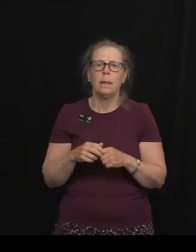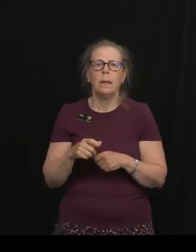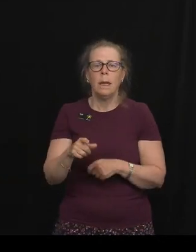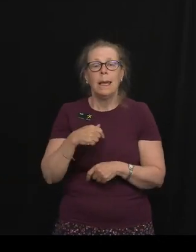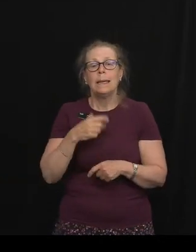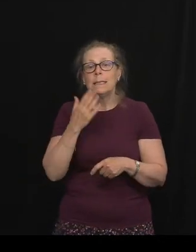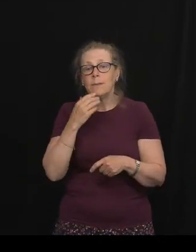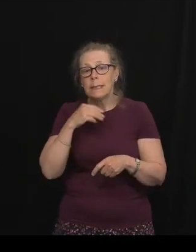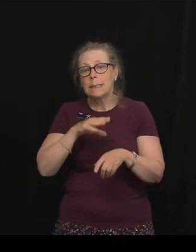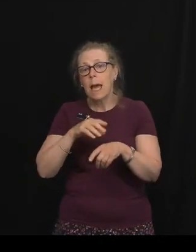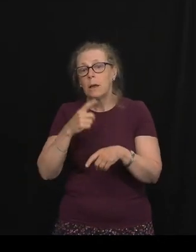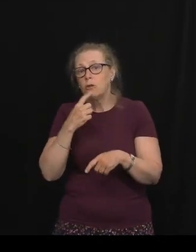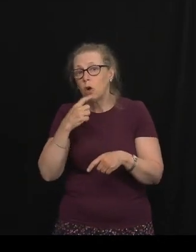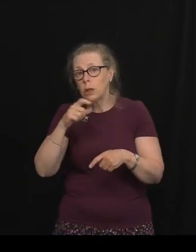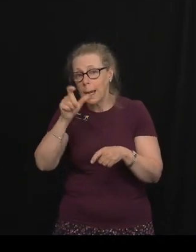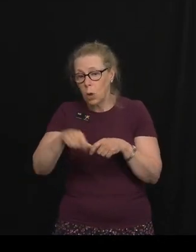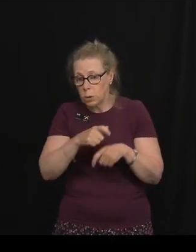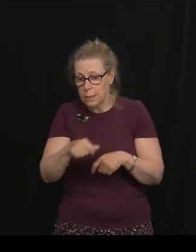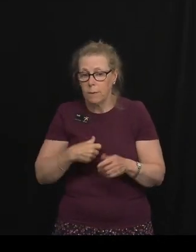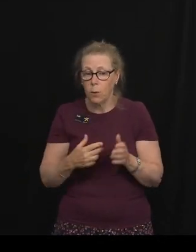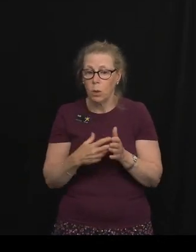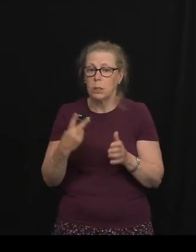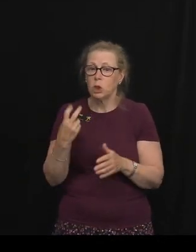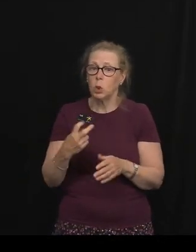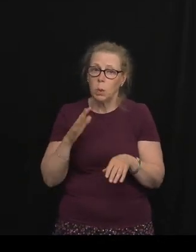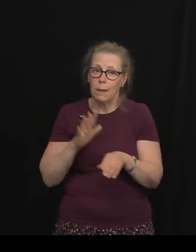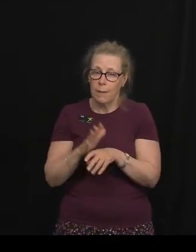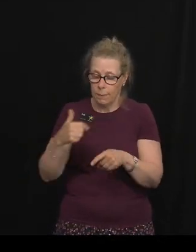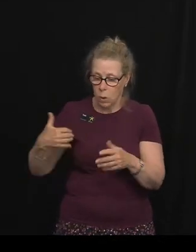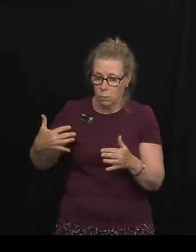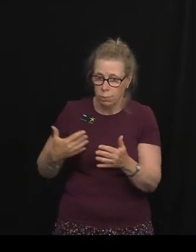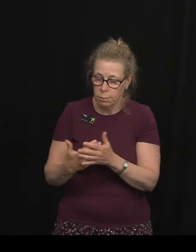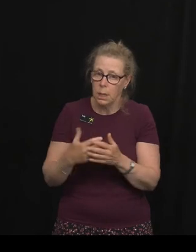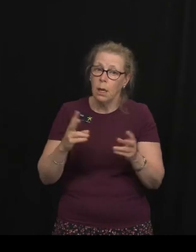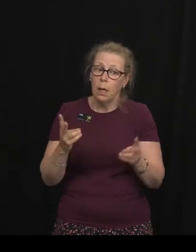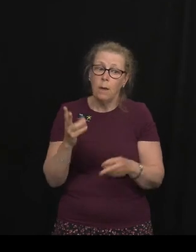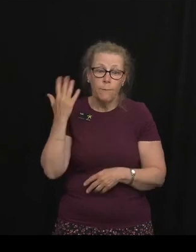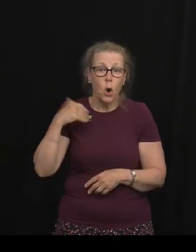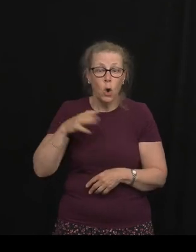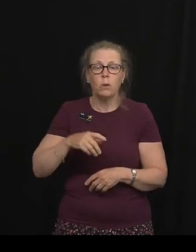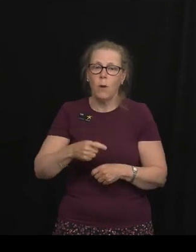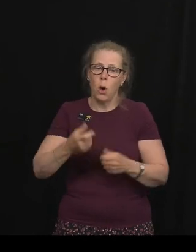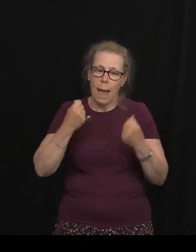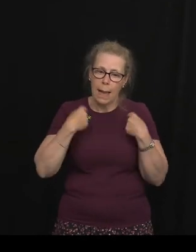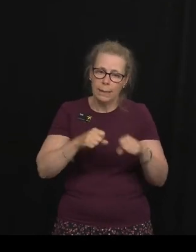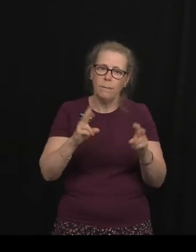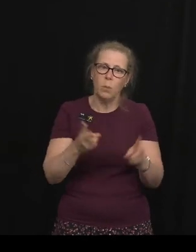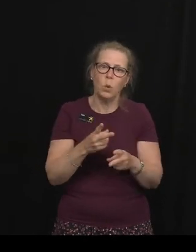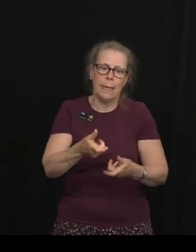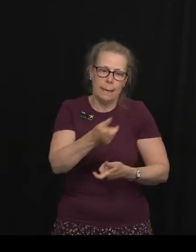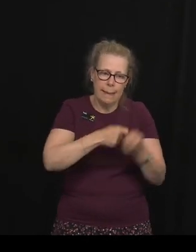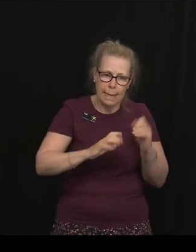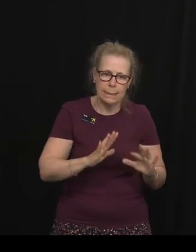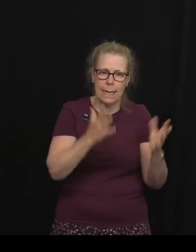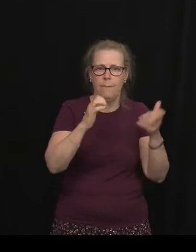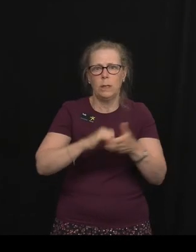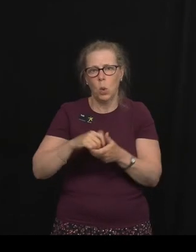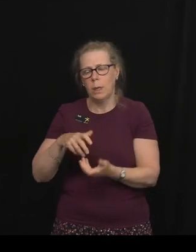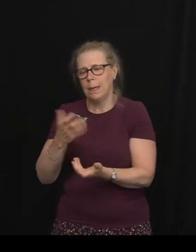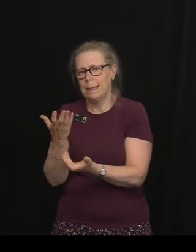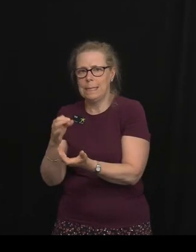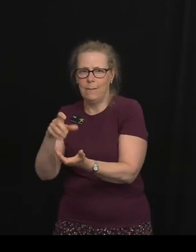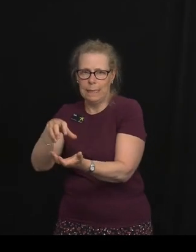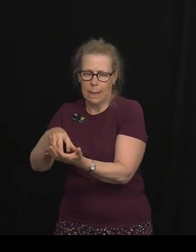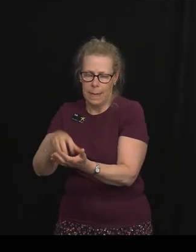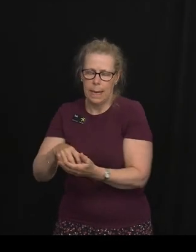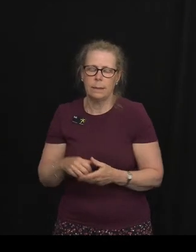Cross since 2018, and before that he was active in both the private sector and the civil society. So warm